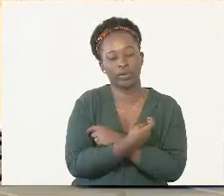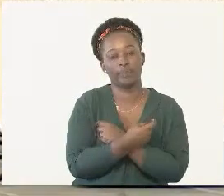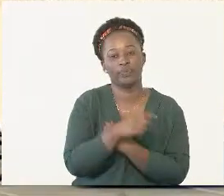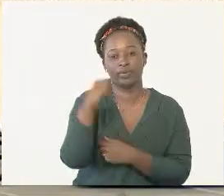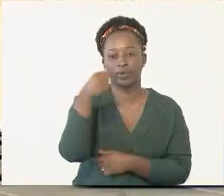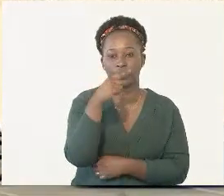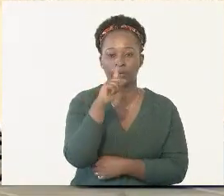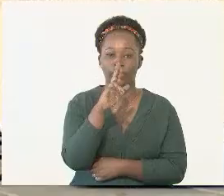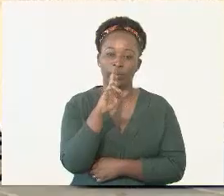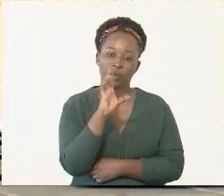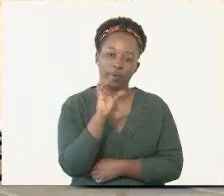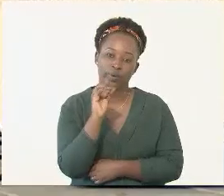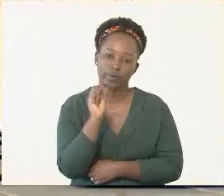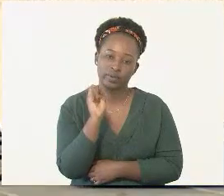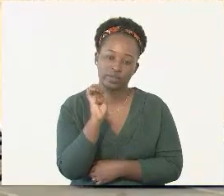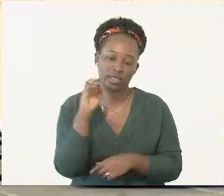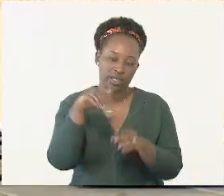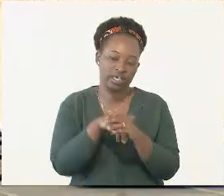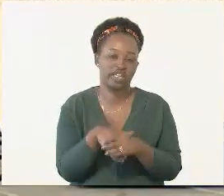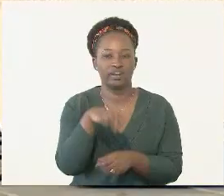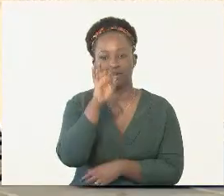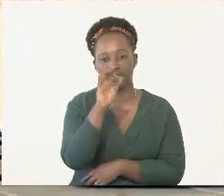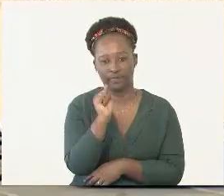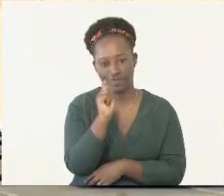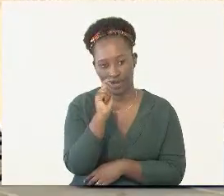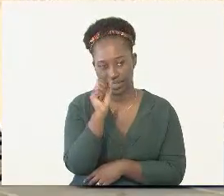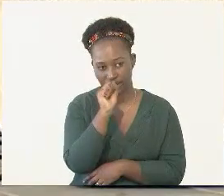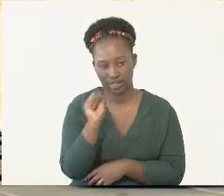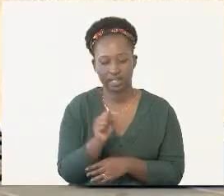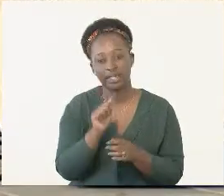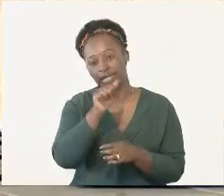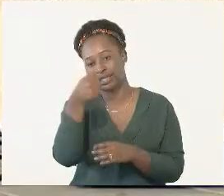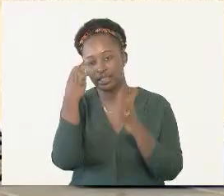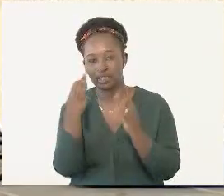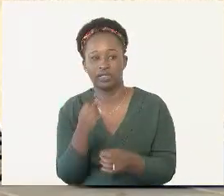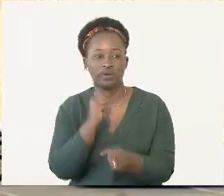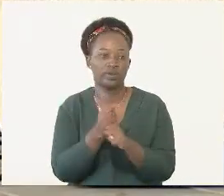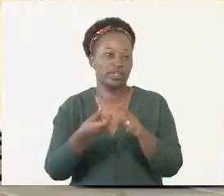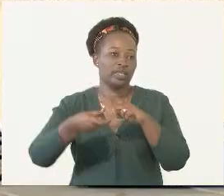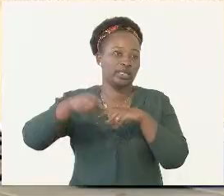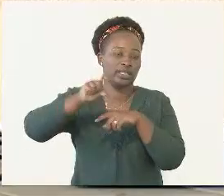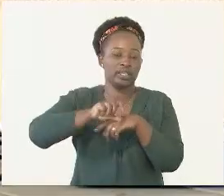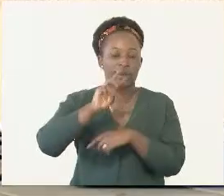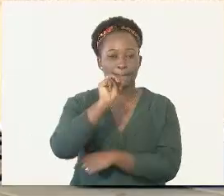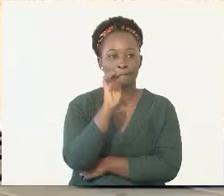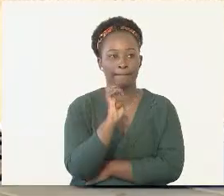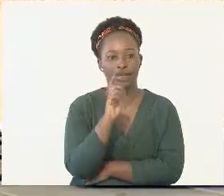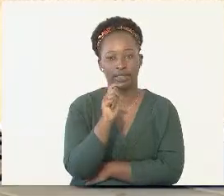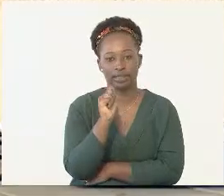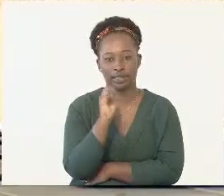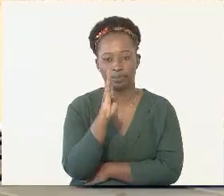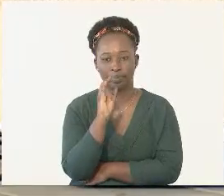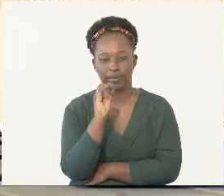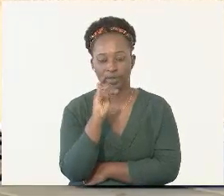fats. All right? Another thing that the insulin does, it is increasing in metabolic activities. If once metabolic activities